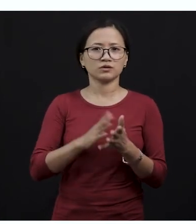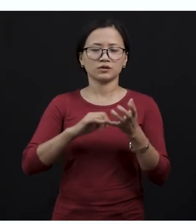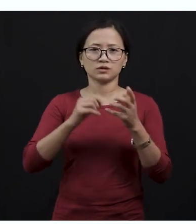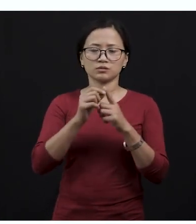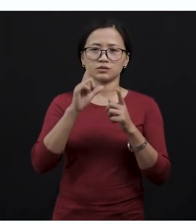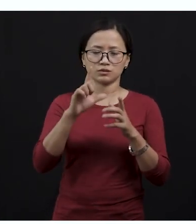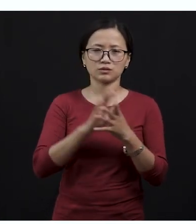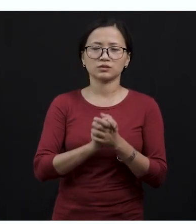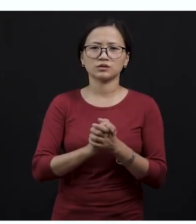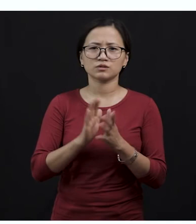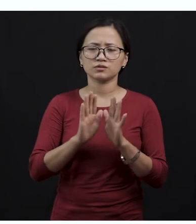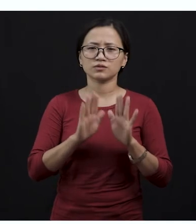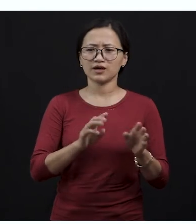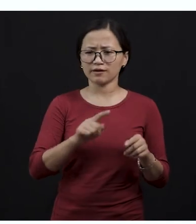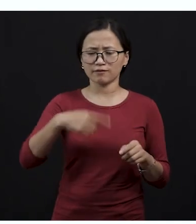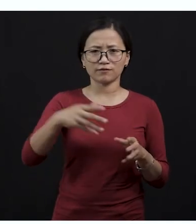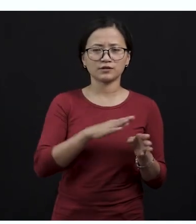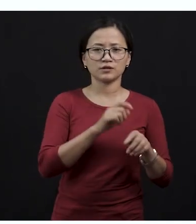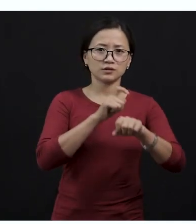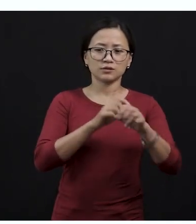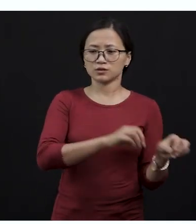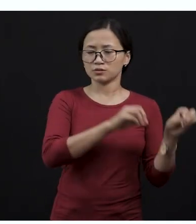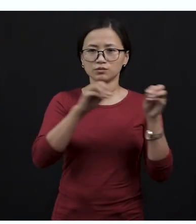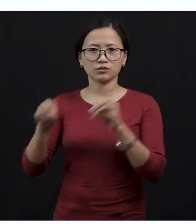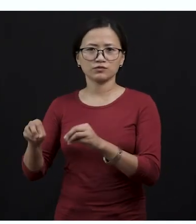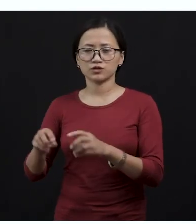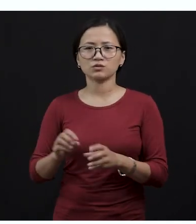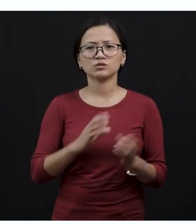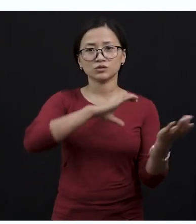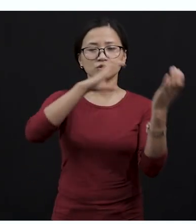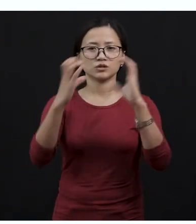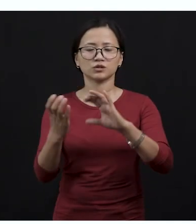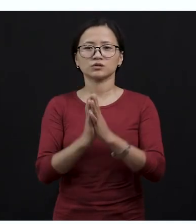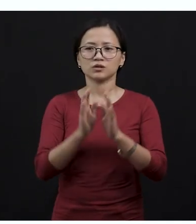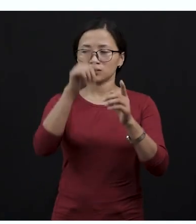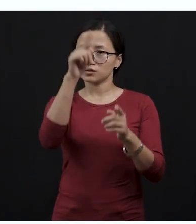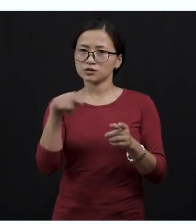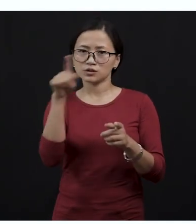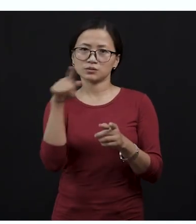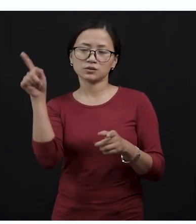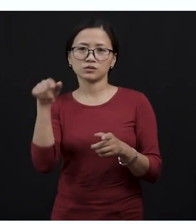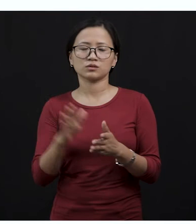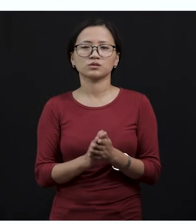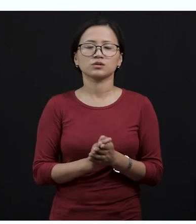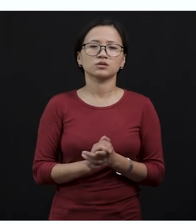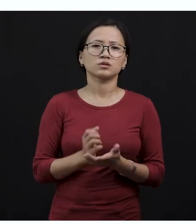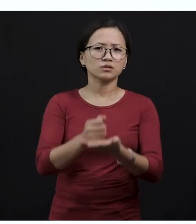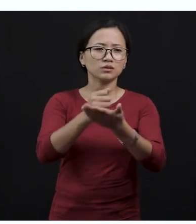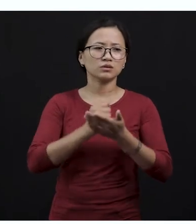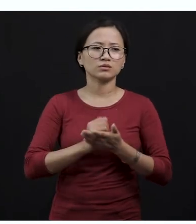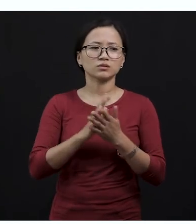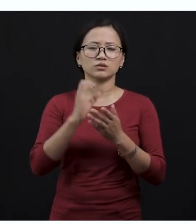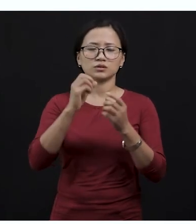okay? Every time they move, they change their shape, okay? They change their shape with the help of their pseudopodia. They